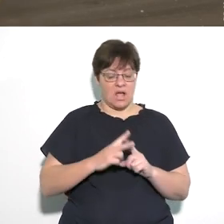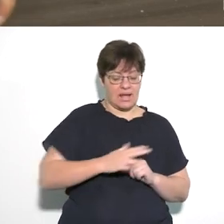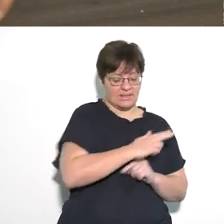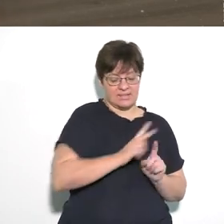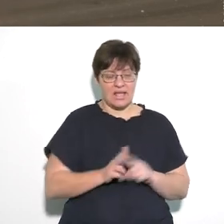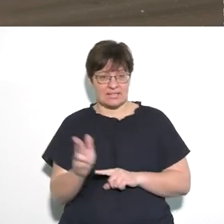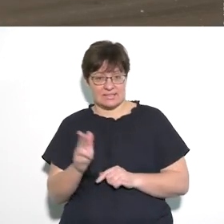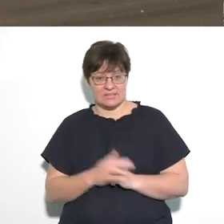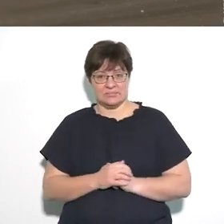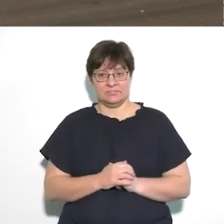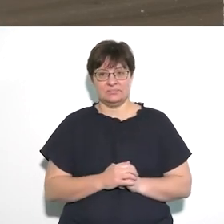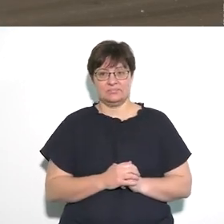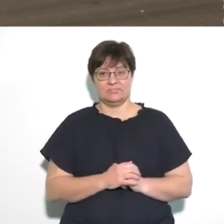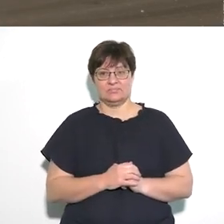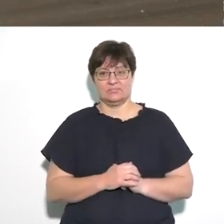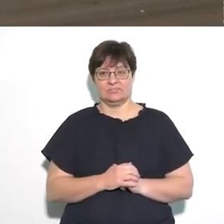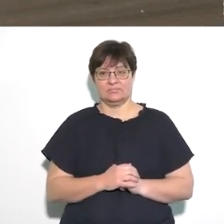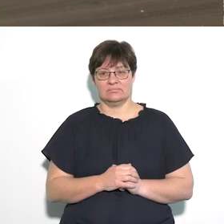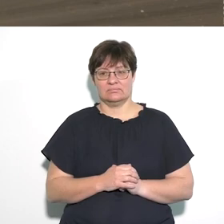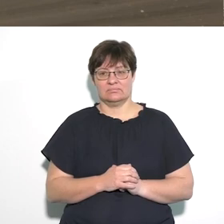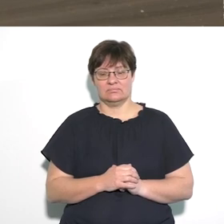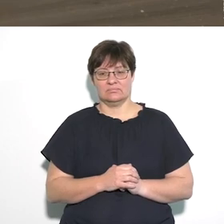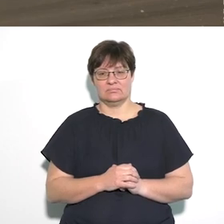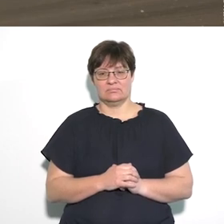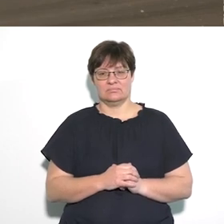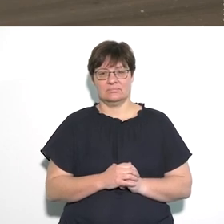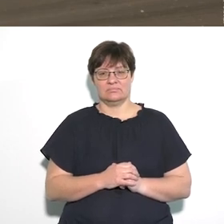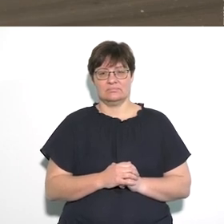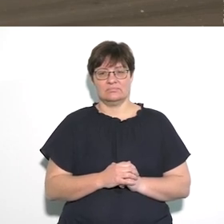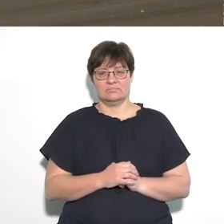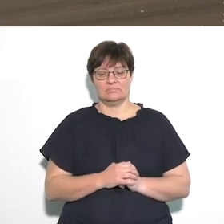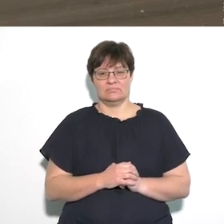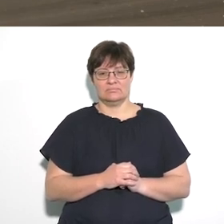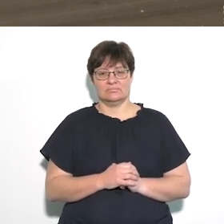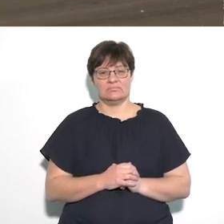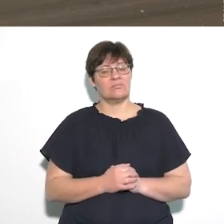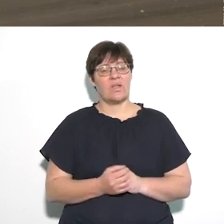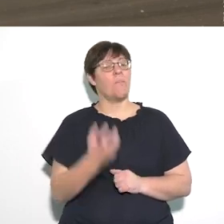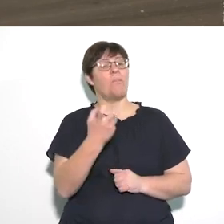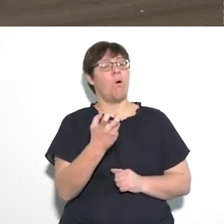scissors just to snip it off. And there is a little